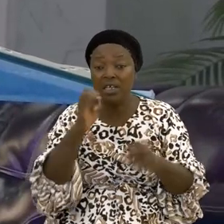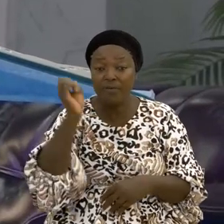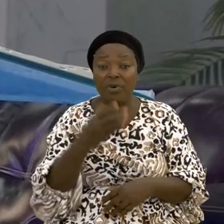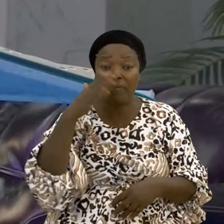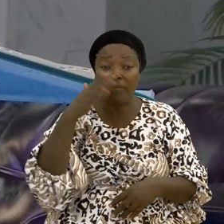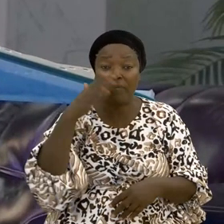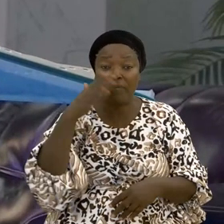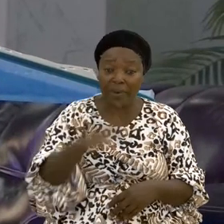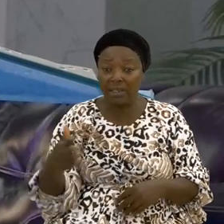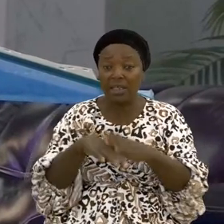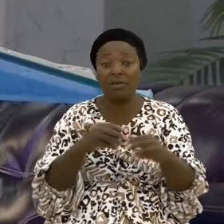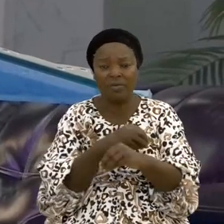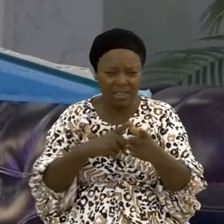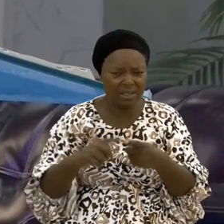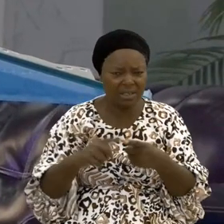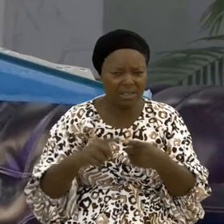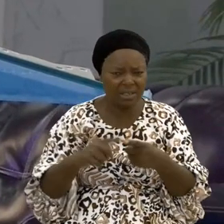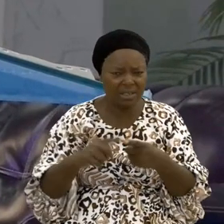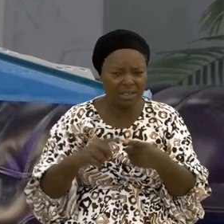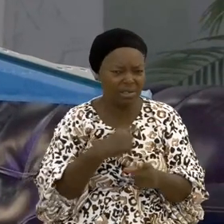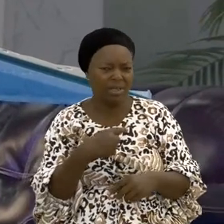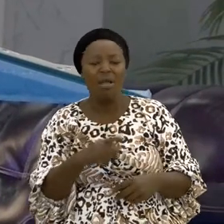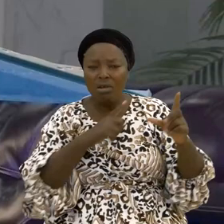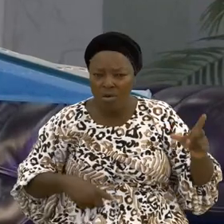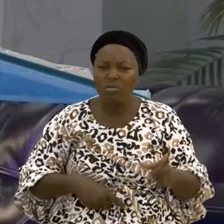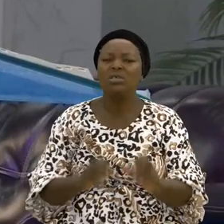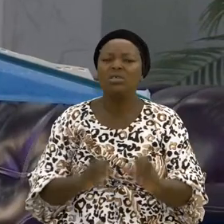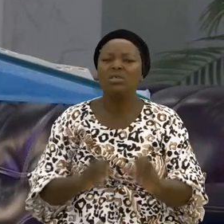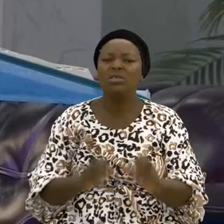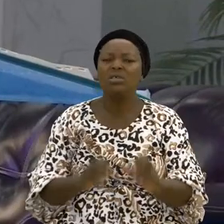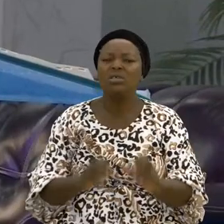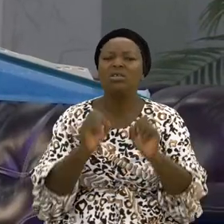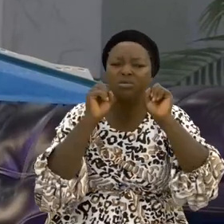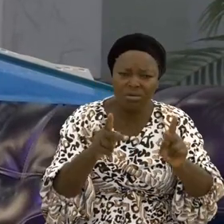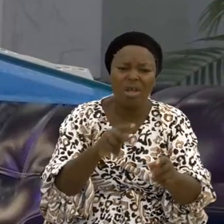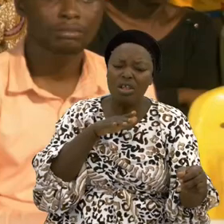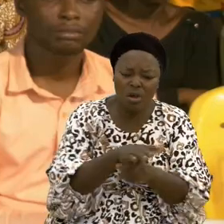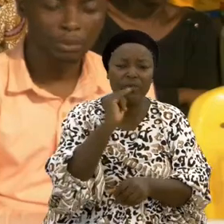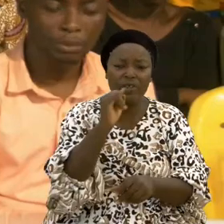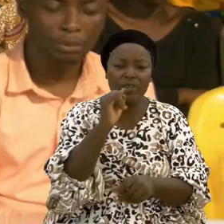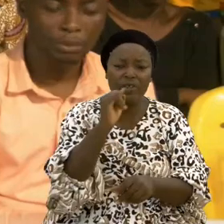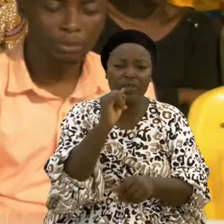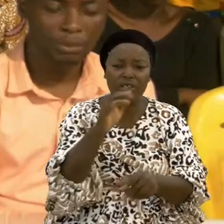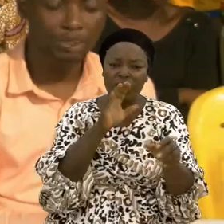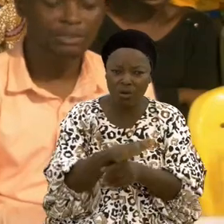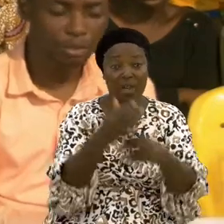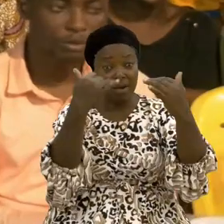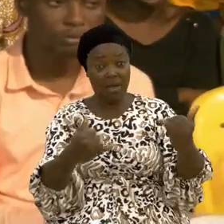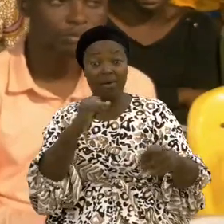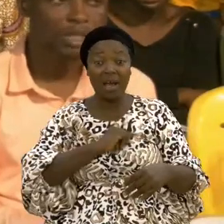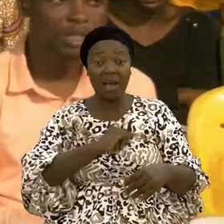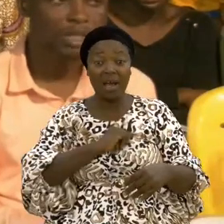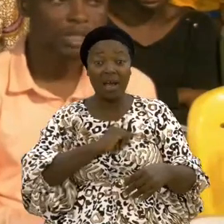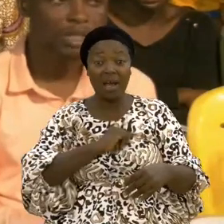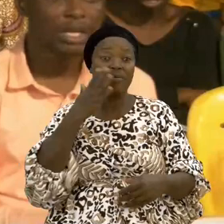come to the Lord and you say, Lord, enough is enough. Now I will serve the Lord.